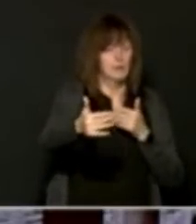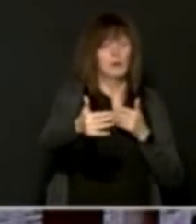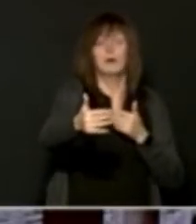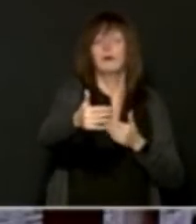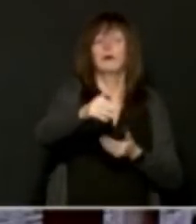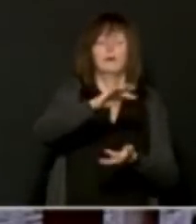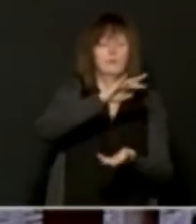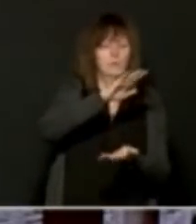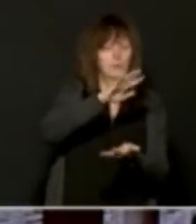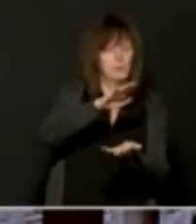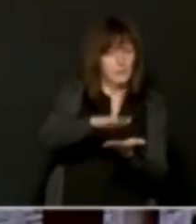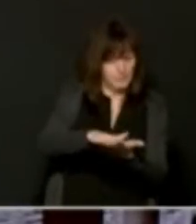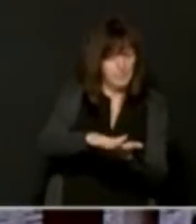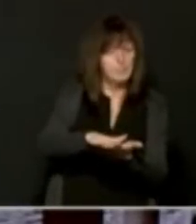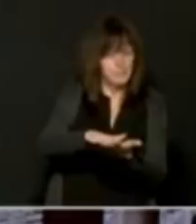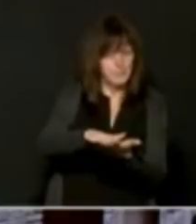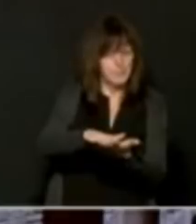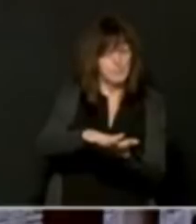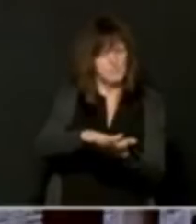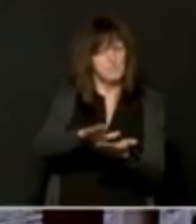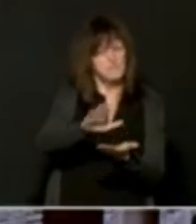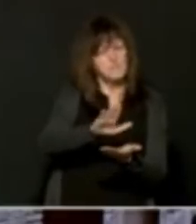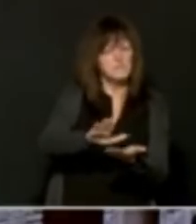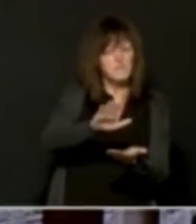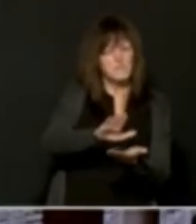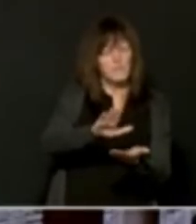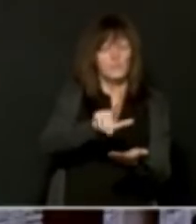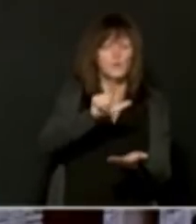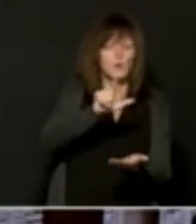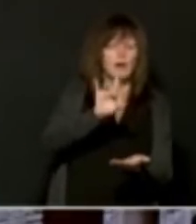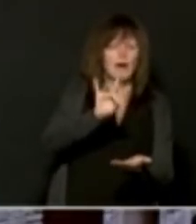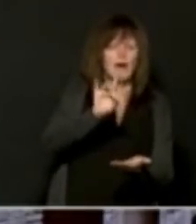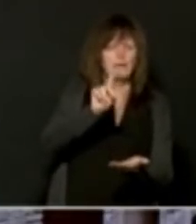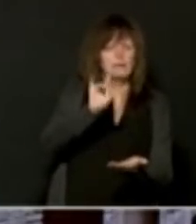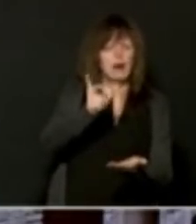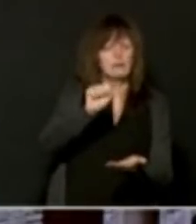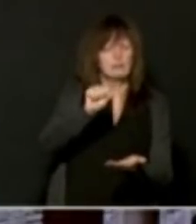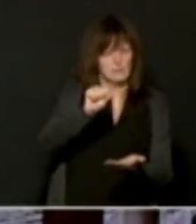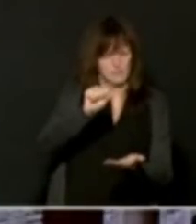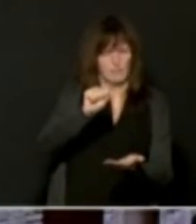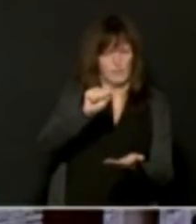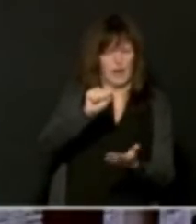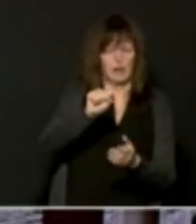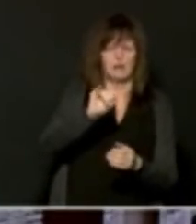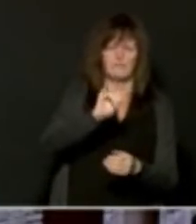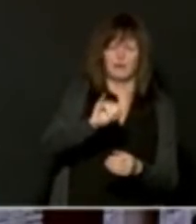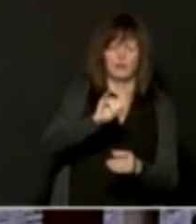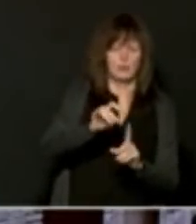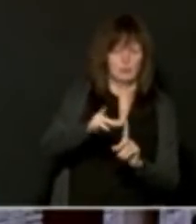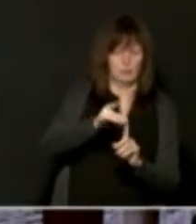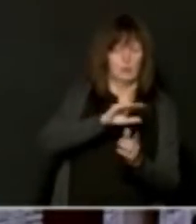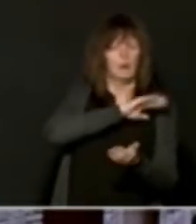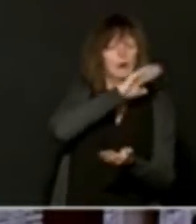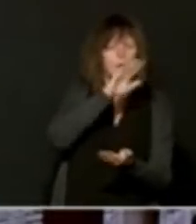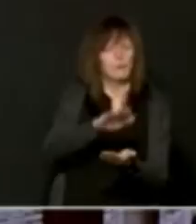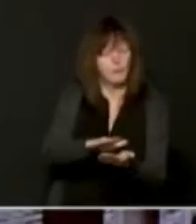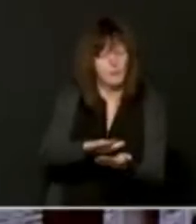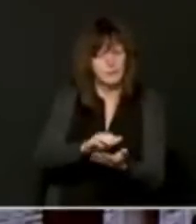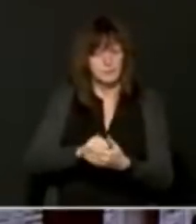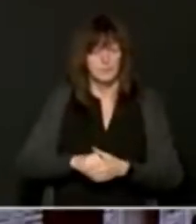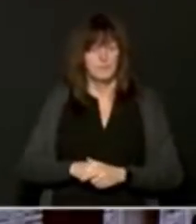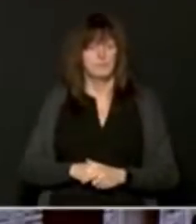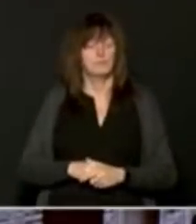the 14 and 28 days. Looking at the vaccine effectiveness of dose 1 in our